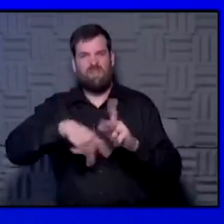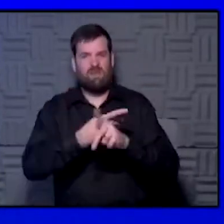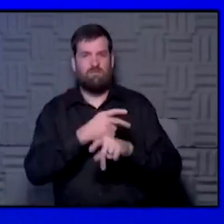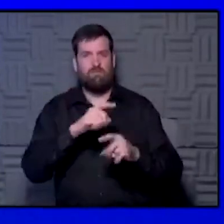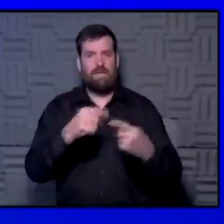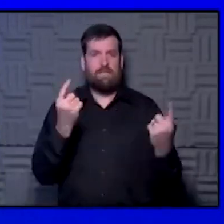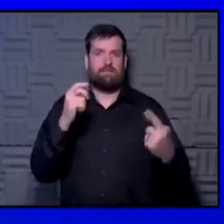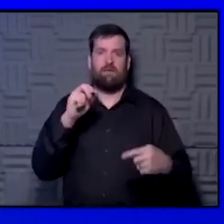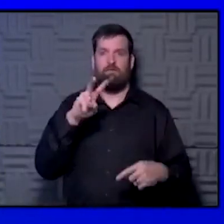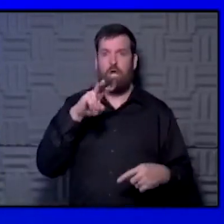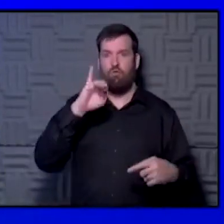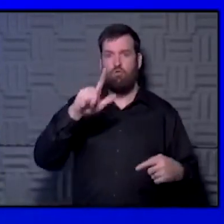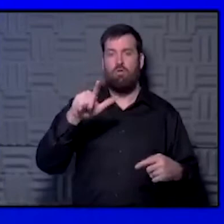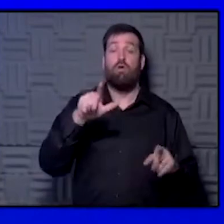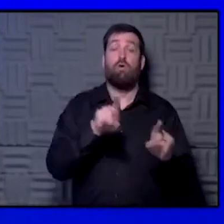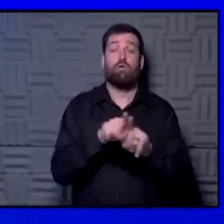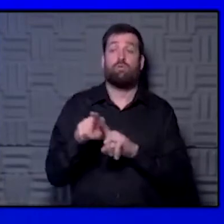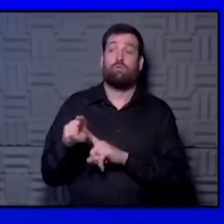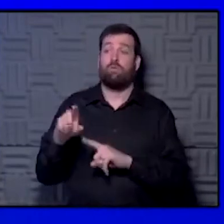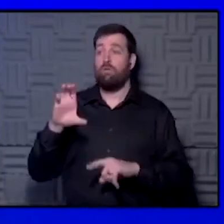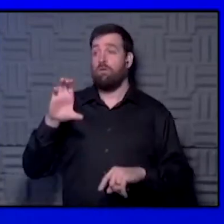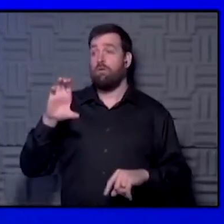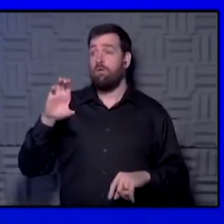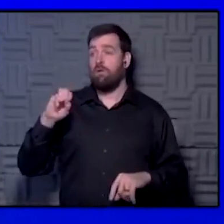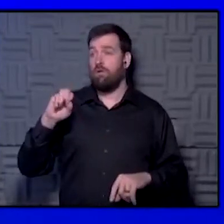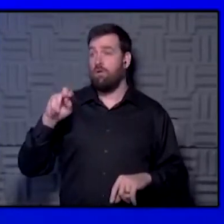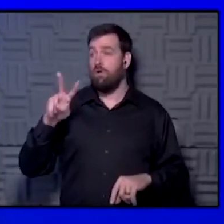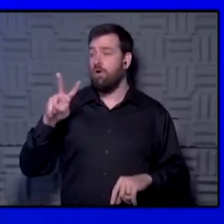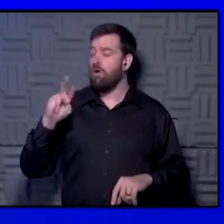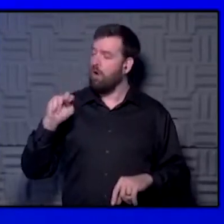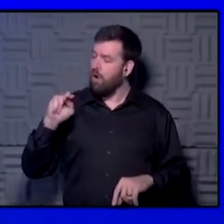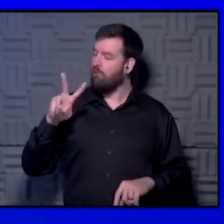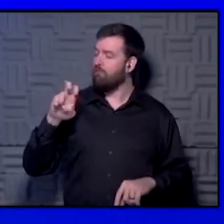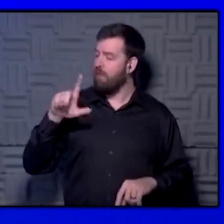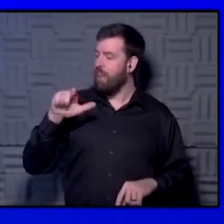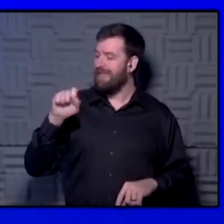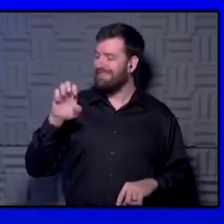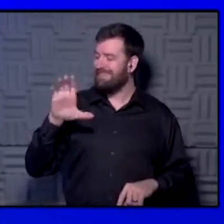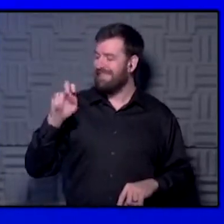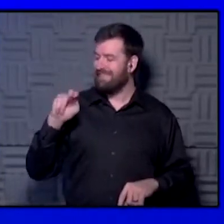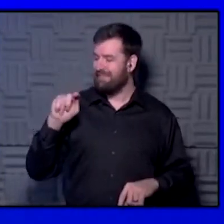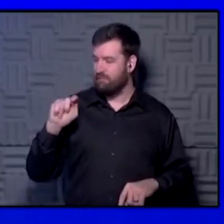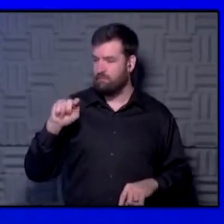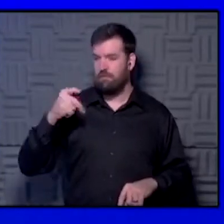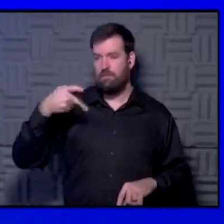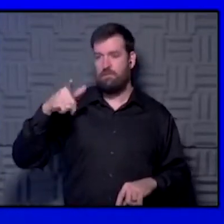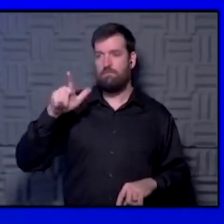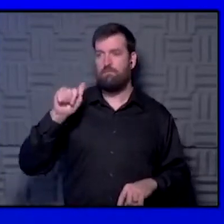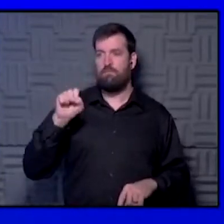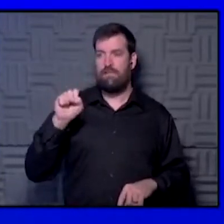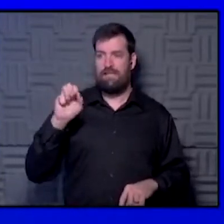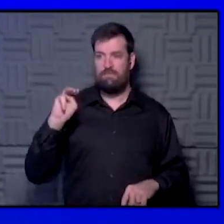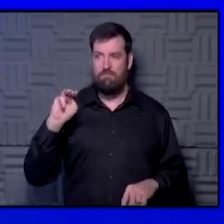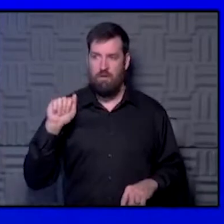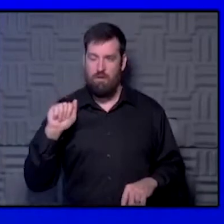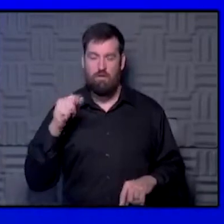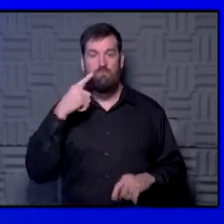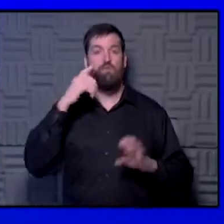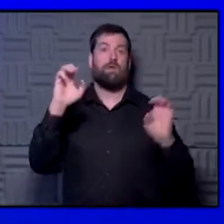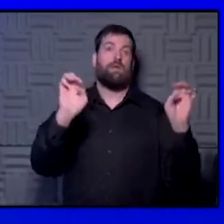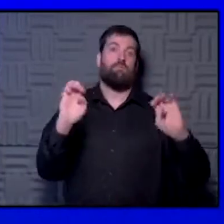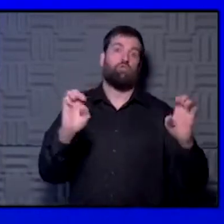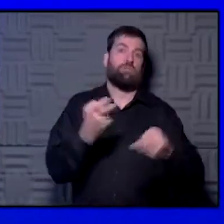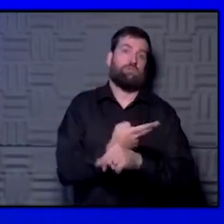In addition, the convalescent plasma is still being utilized in a kind of emergency